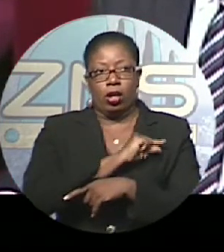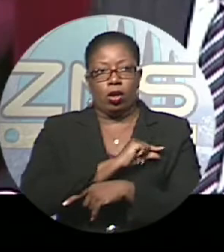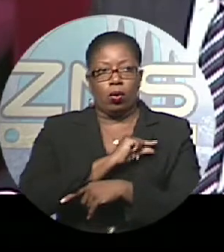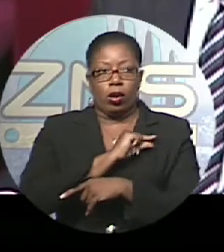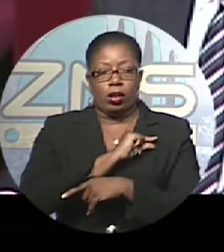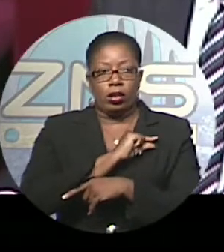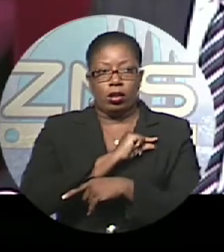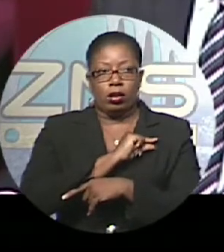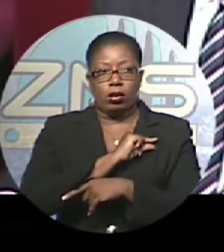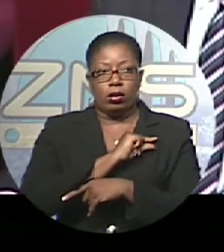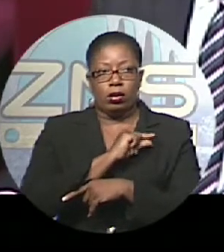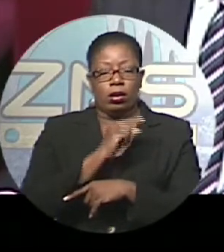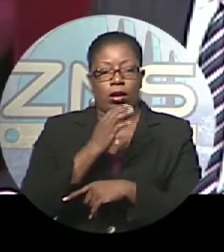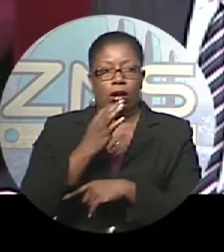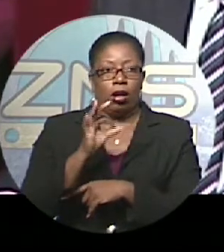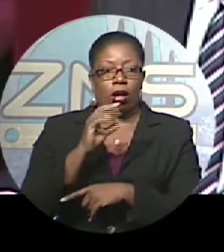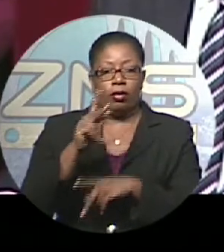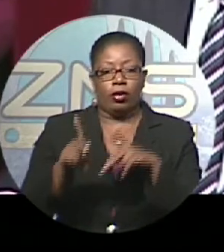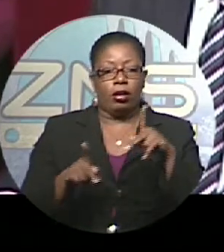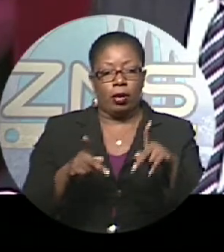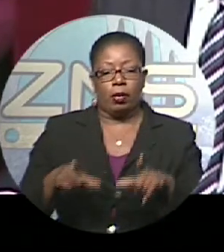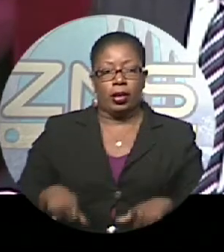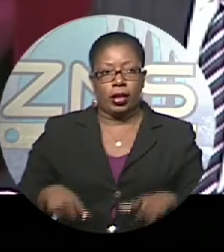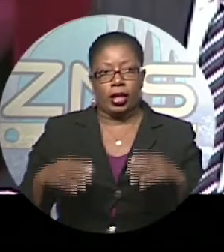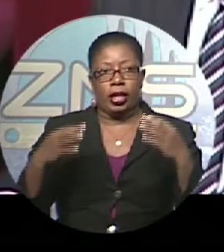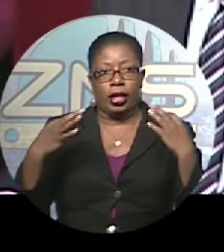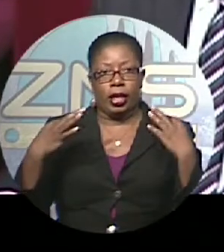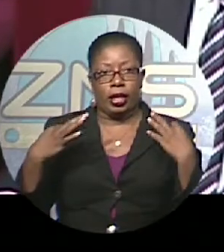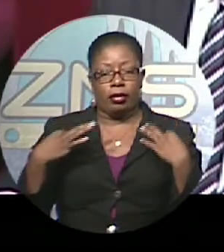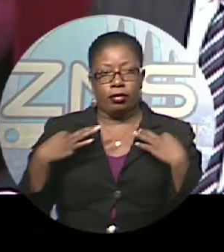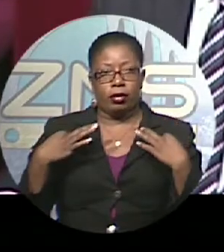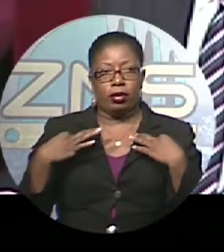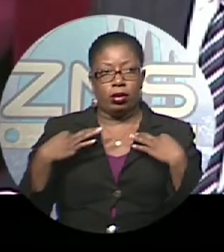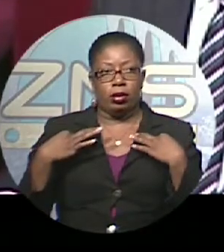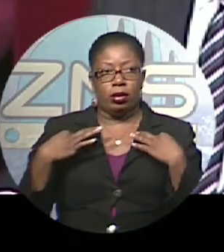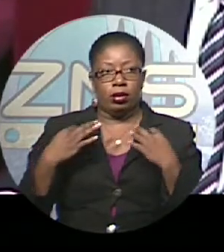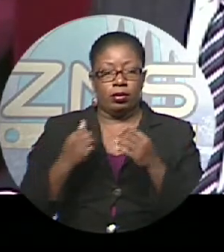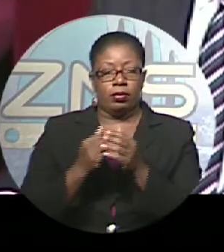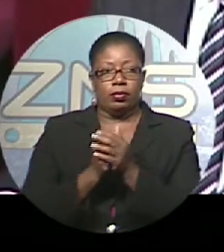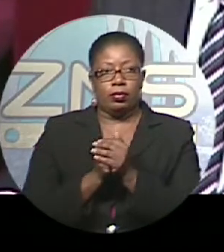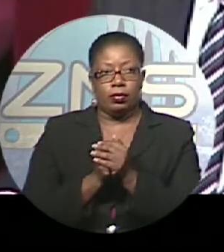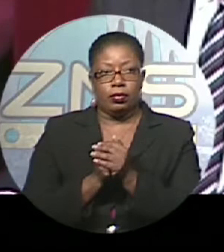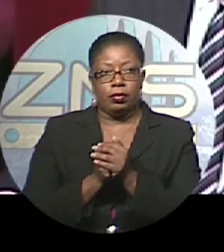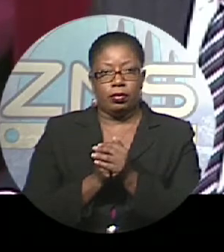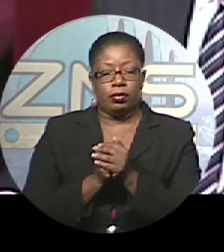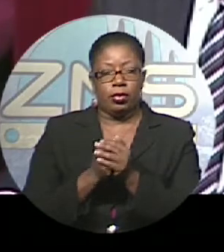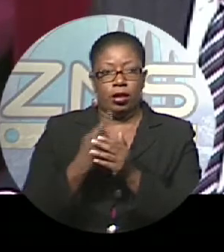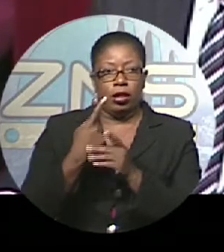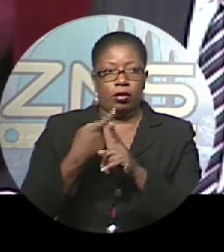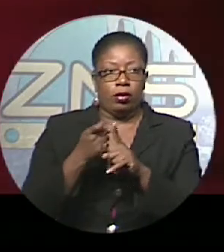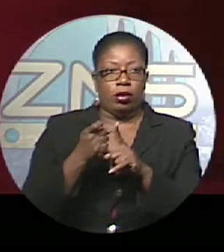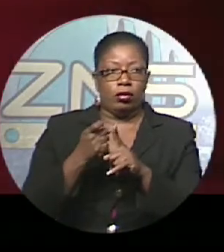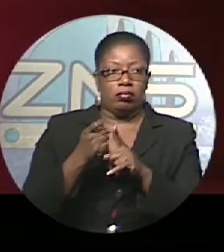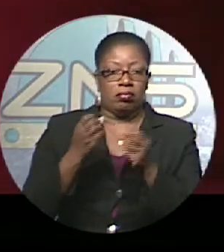of public life and involvement for many years now.